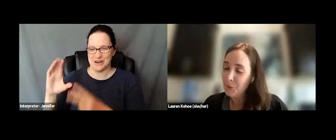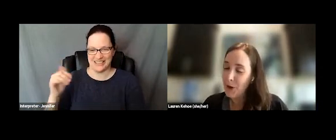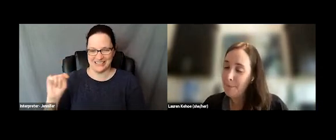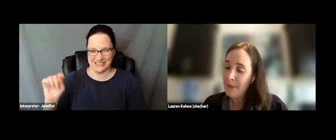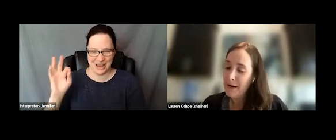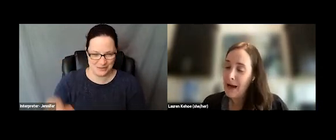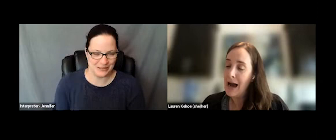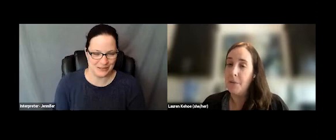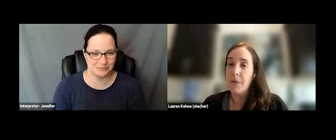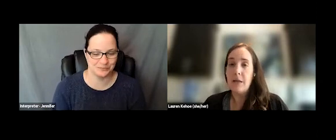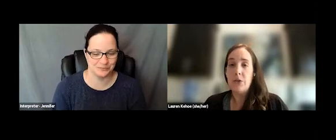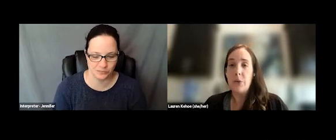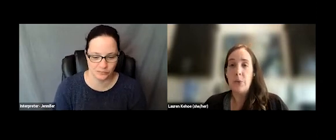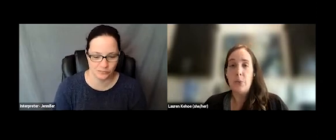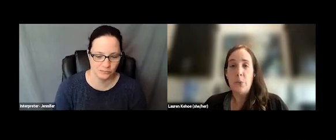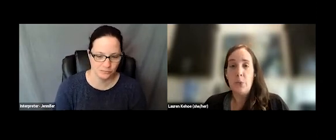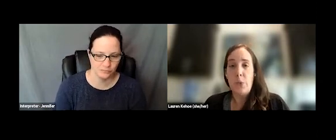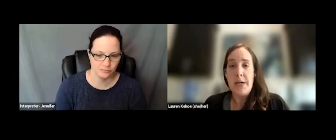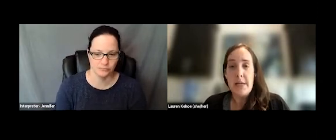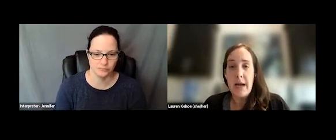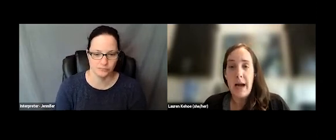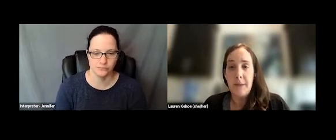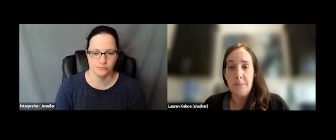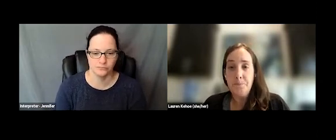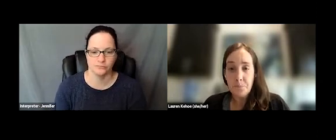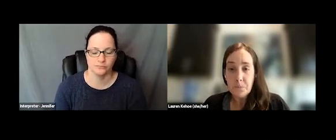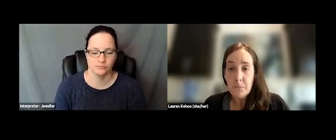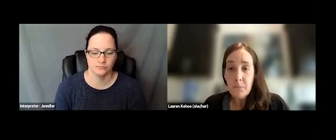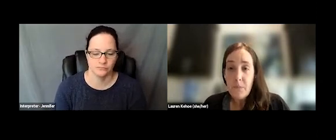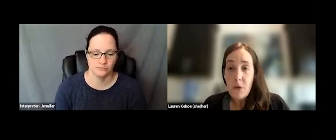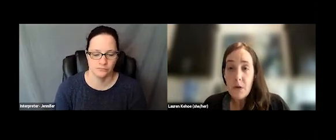chat. Okay. So we